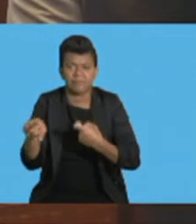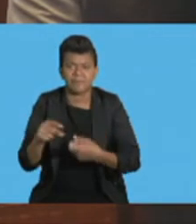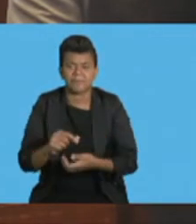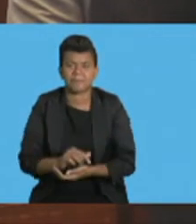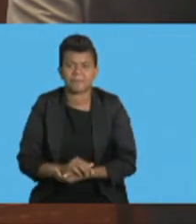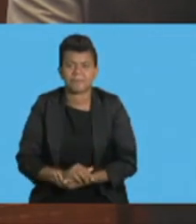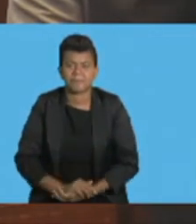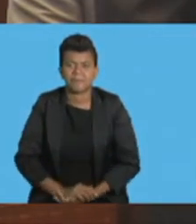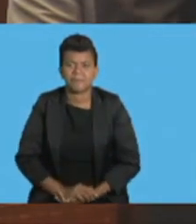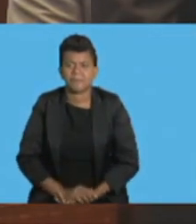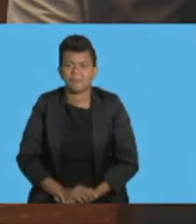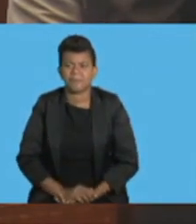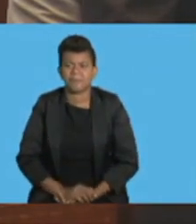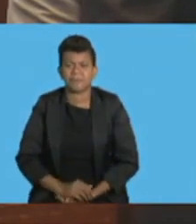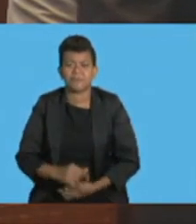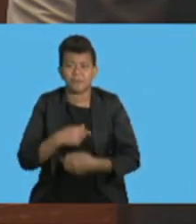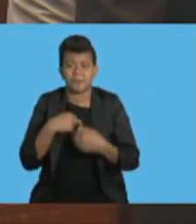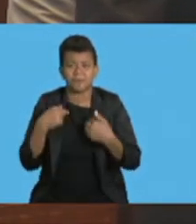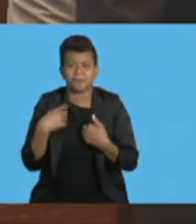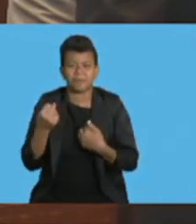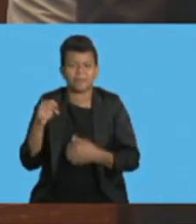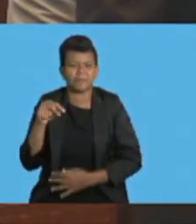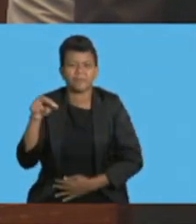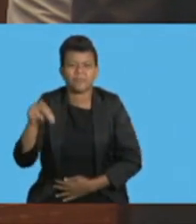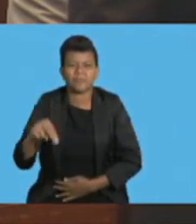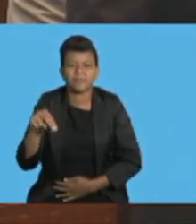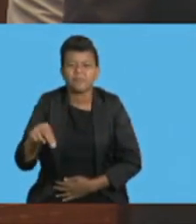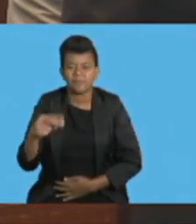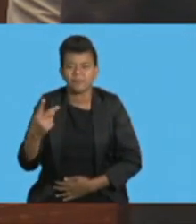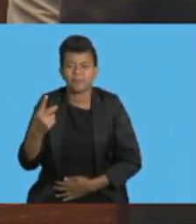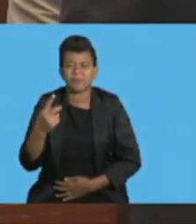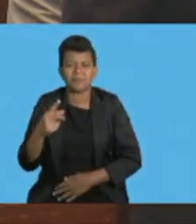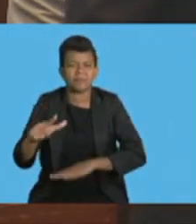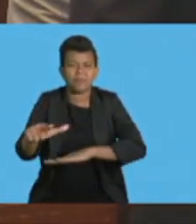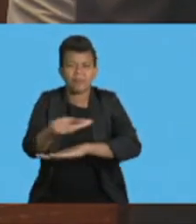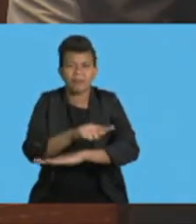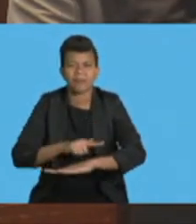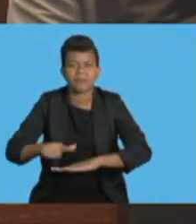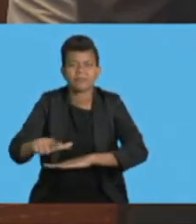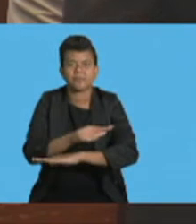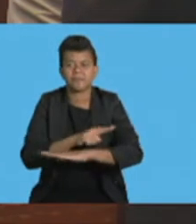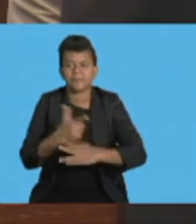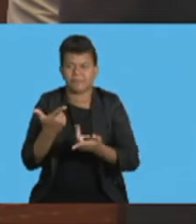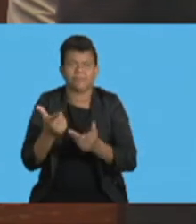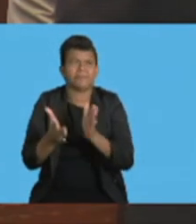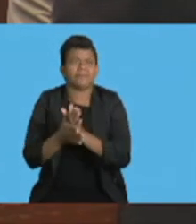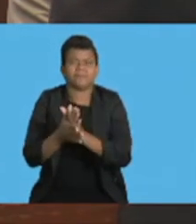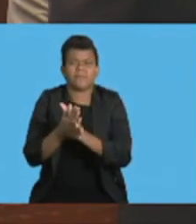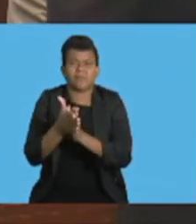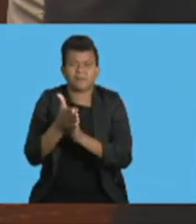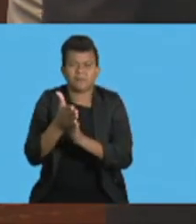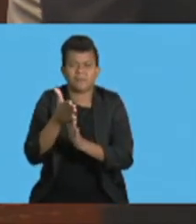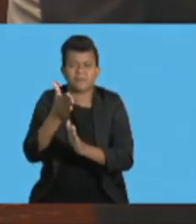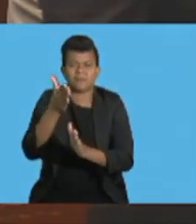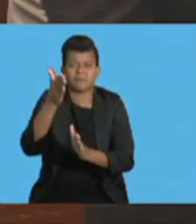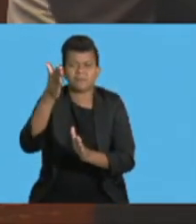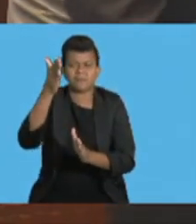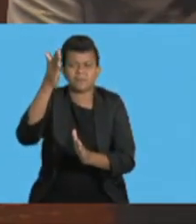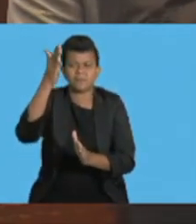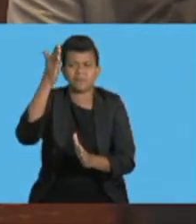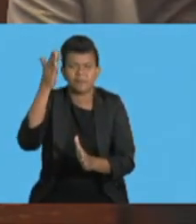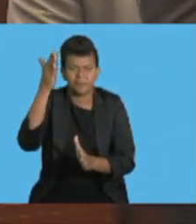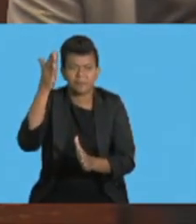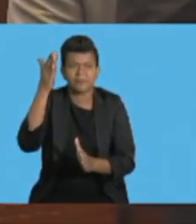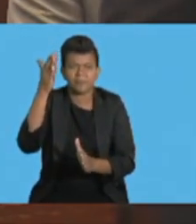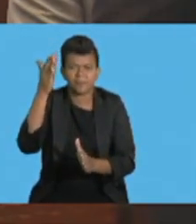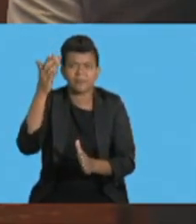When we are to acquire land in foreign countries, they are valued at a very high rate, as the former Minister for Lands would know. Therefore,